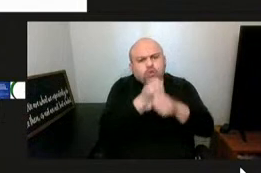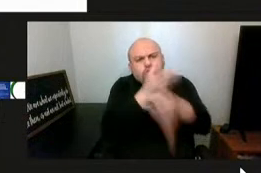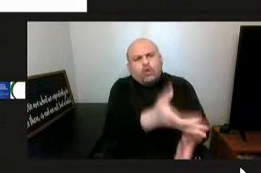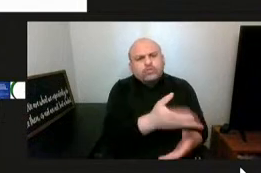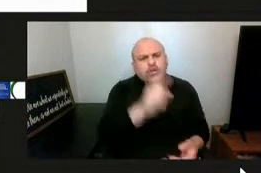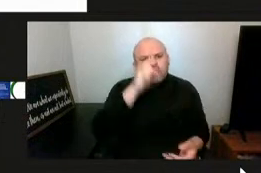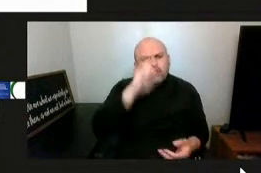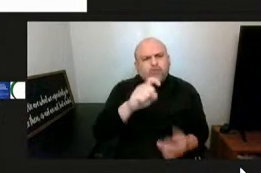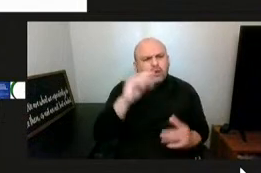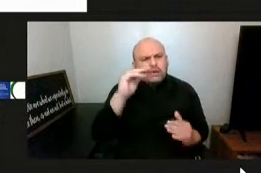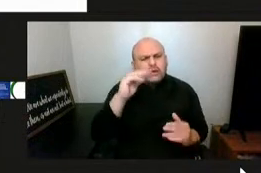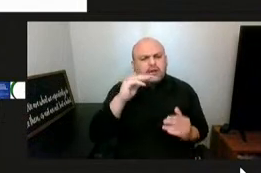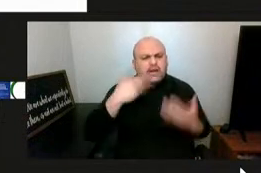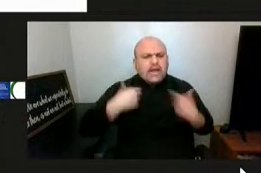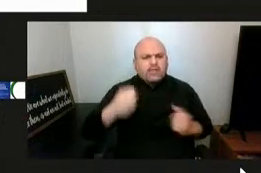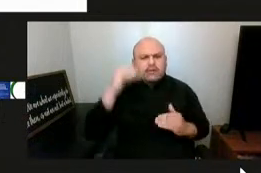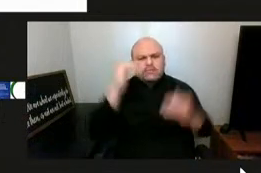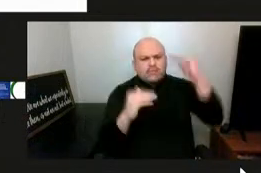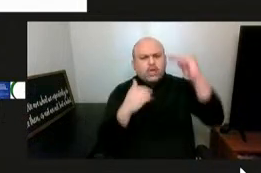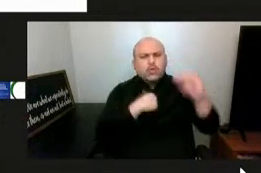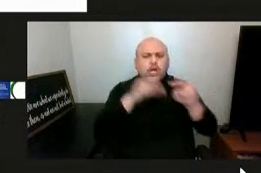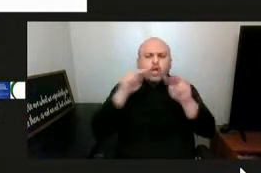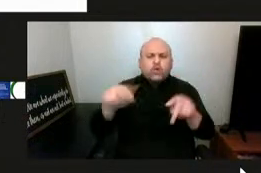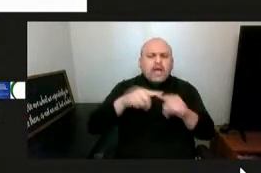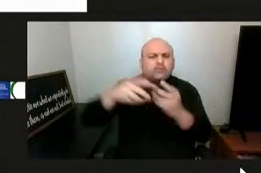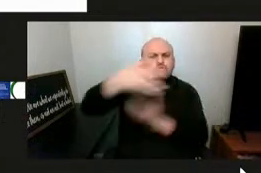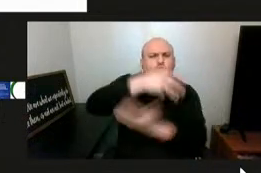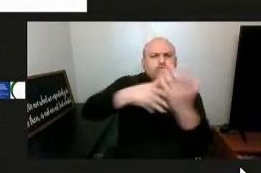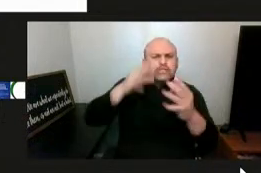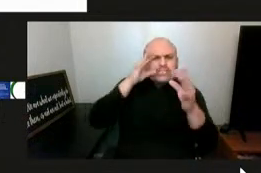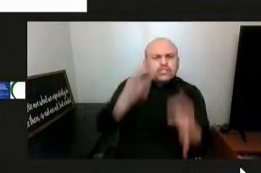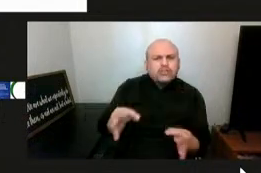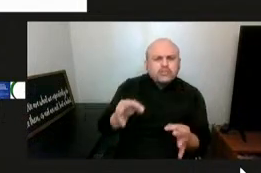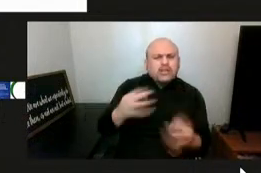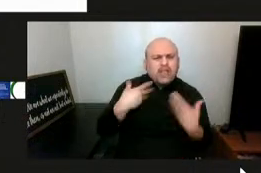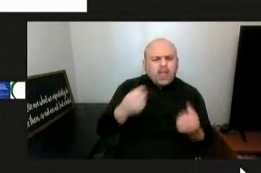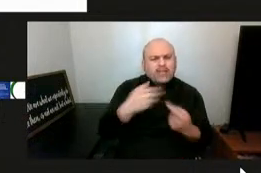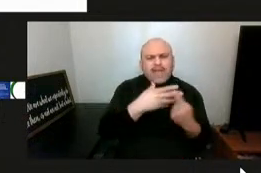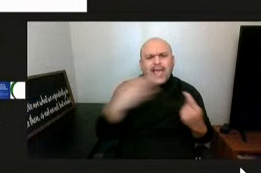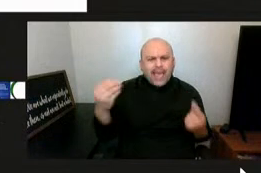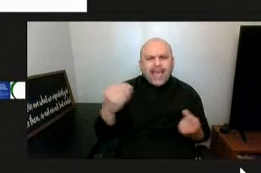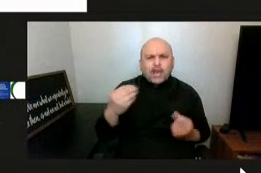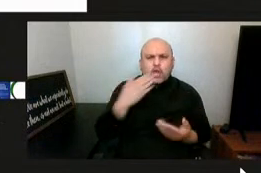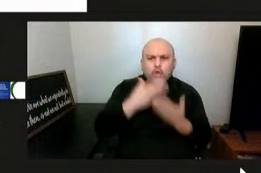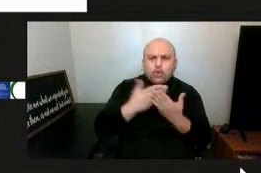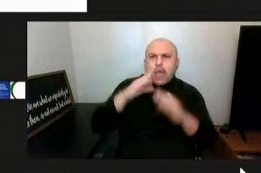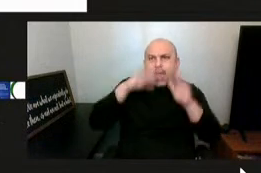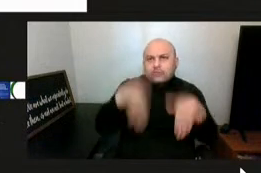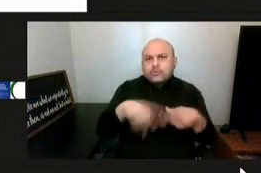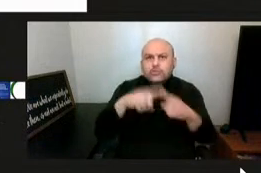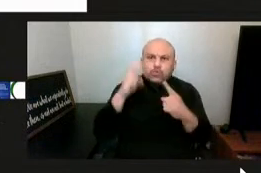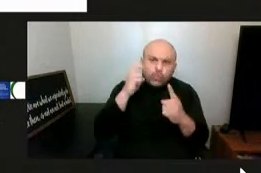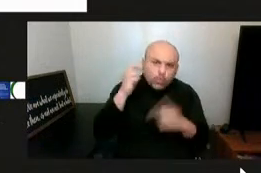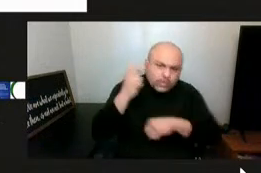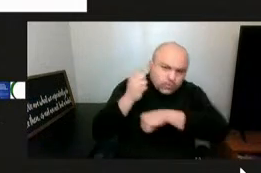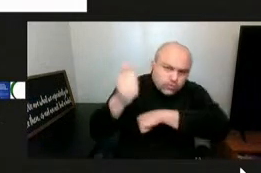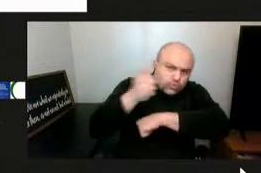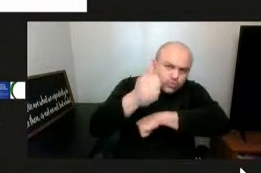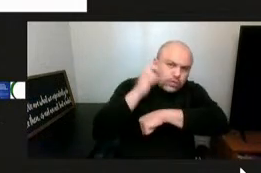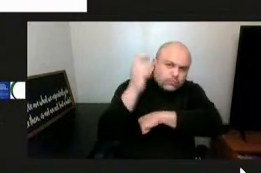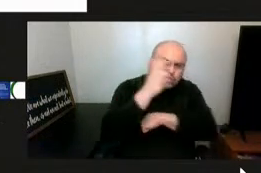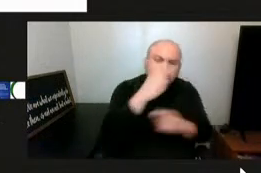we looked at the social determinants of health and well-being, like safe housing, transportation, employment,